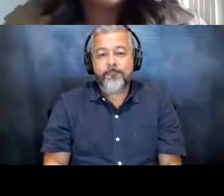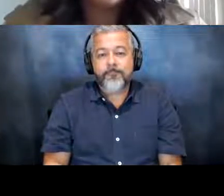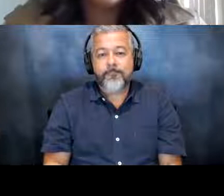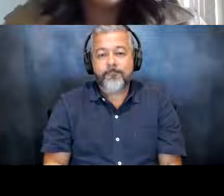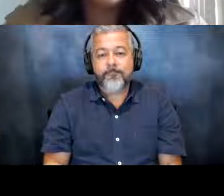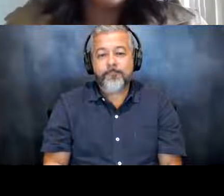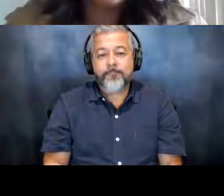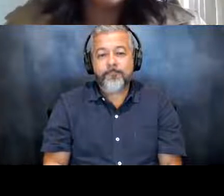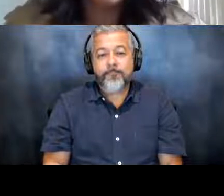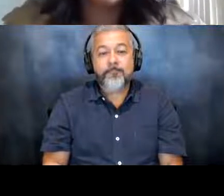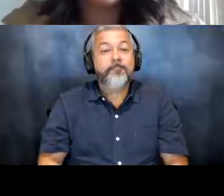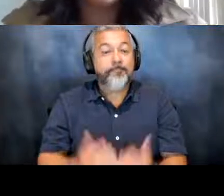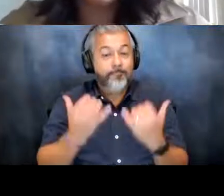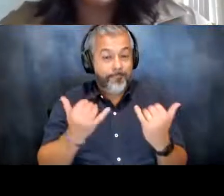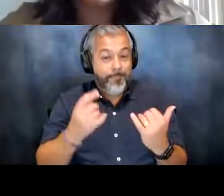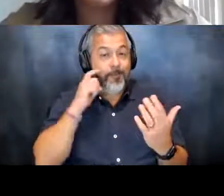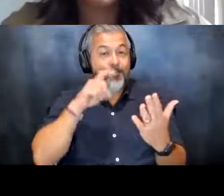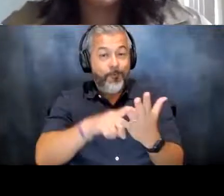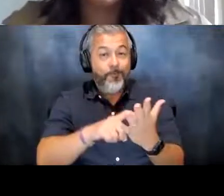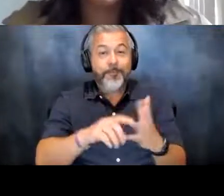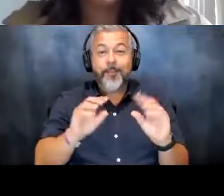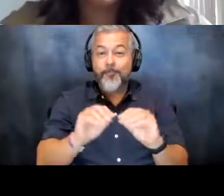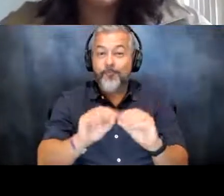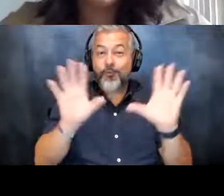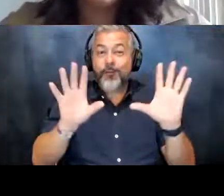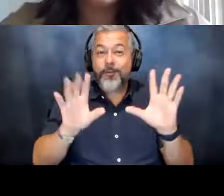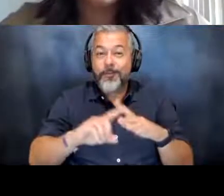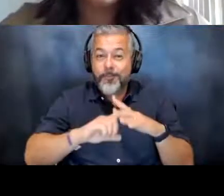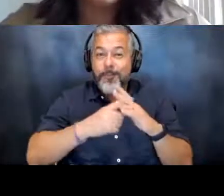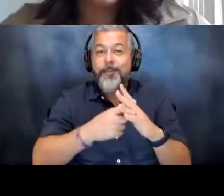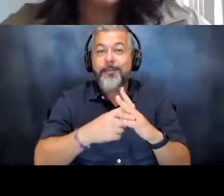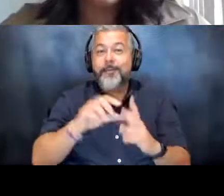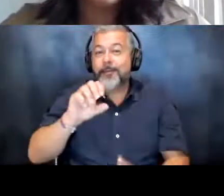Okay, so you should now be able to see the Brilliant Beginnings stakeholder meeting agenda.